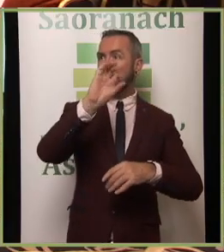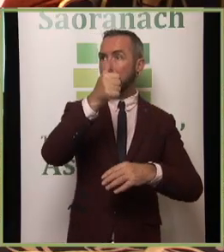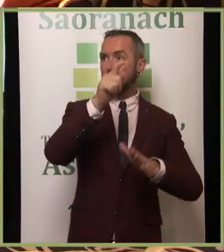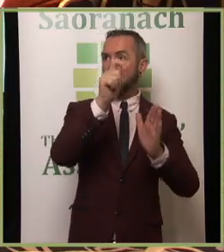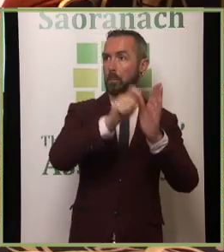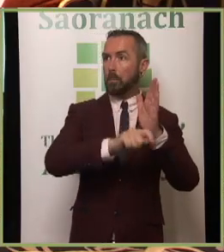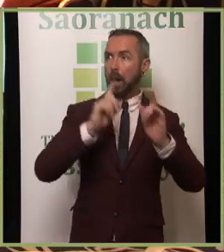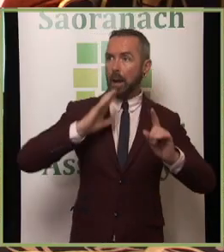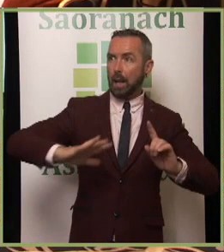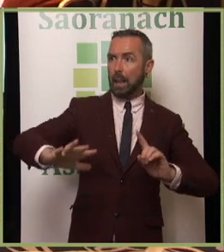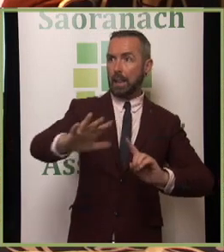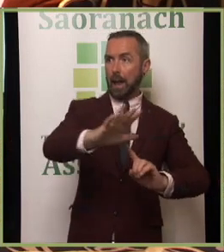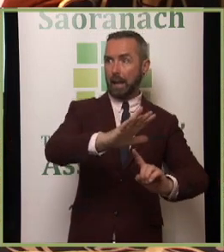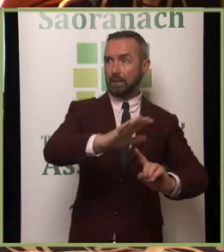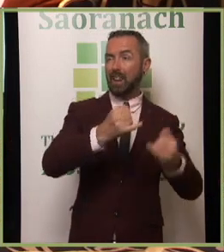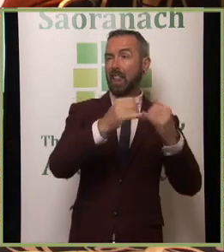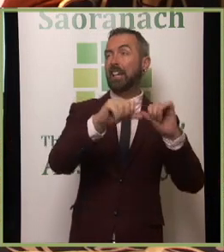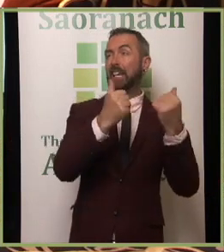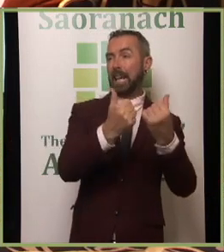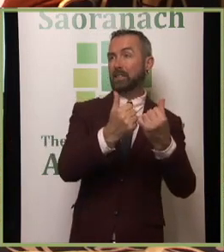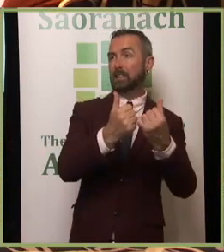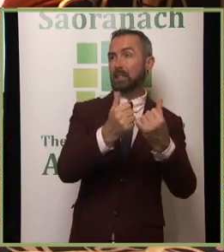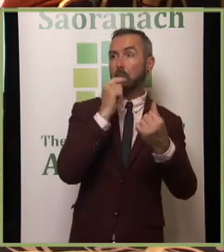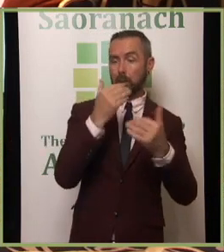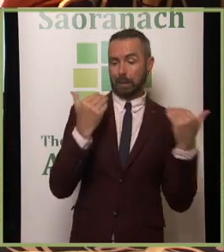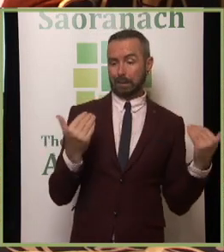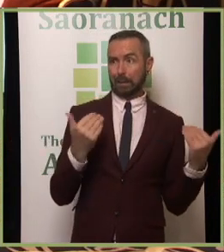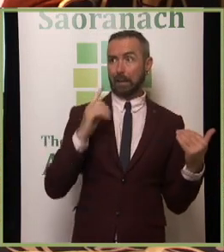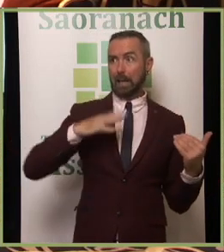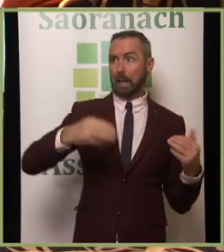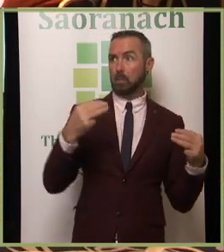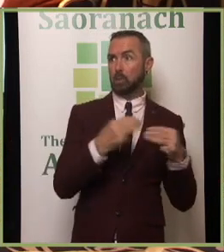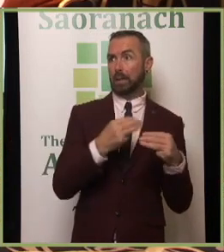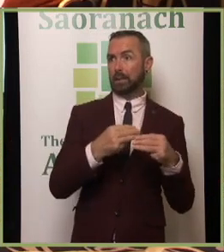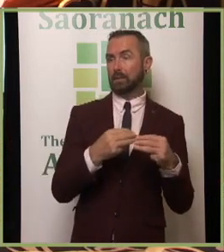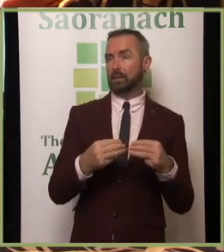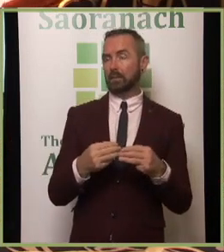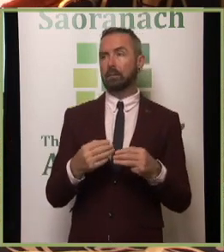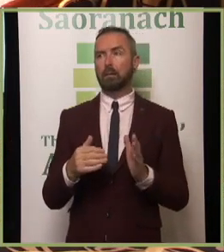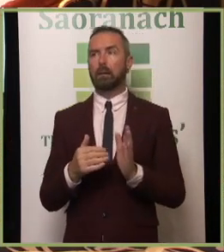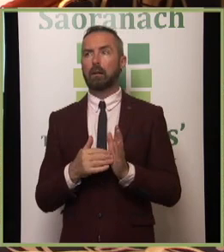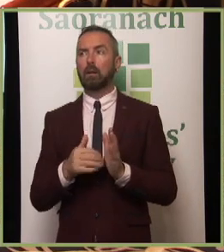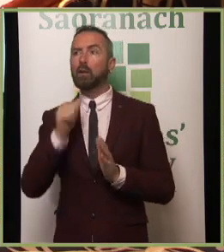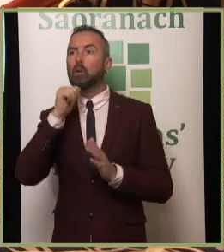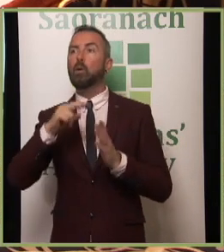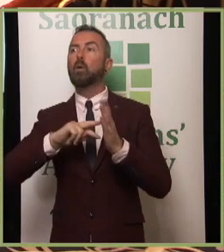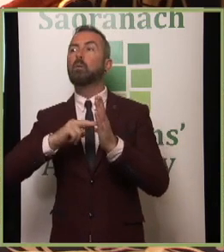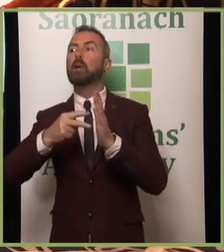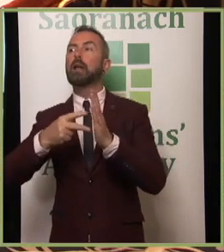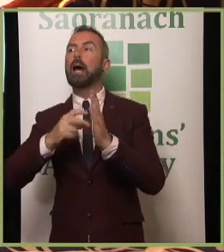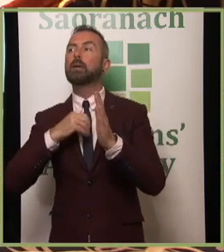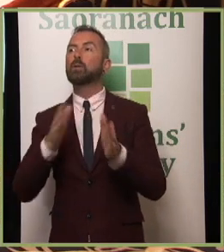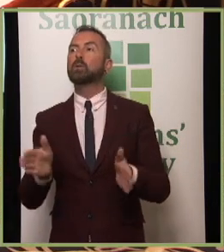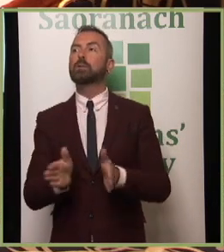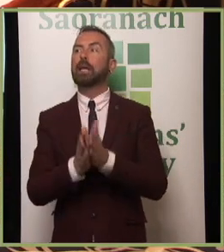agency, but that the existing Quilcha land is protected. As far as I'm aware at the moment, there's no plans to sell